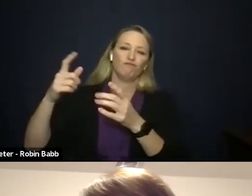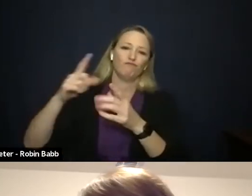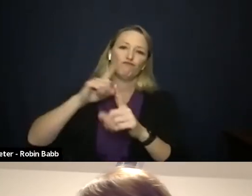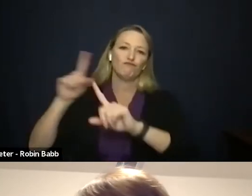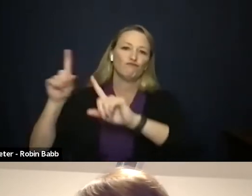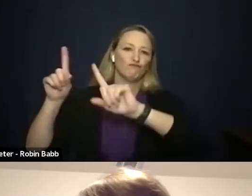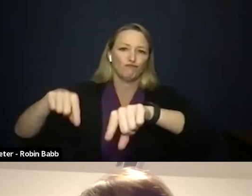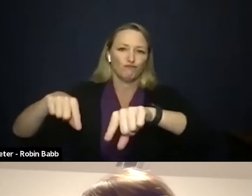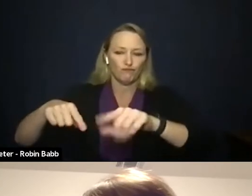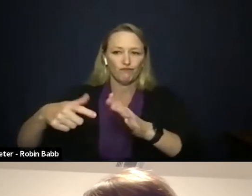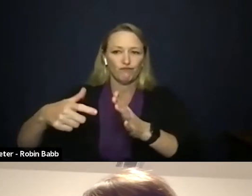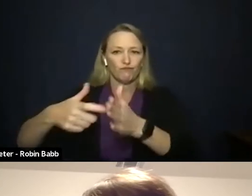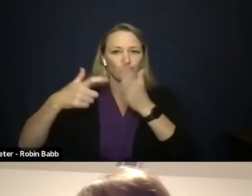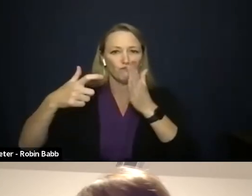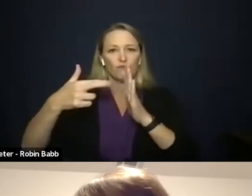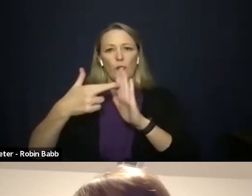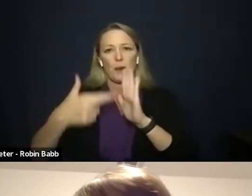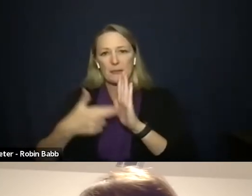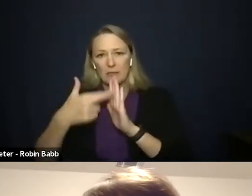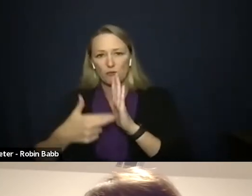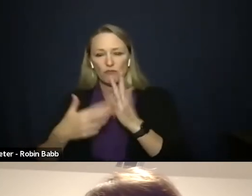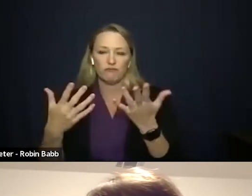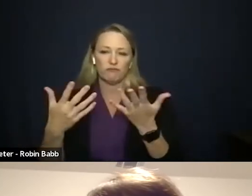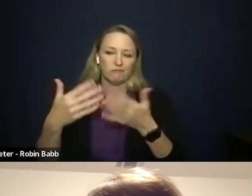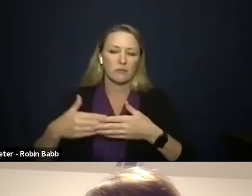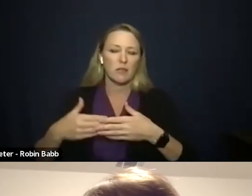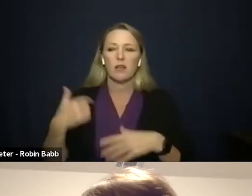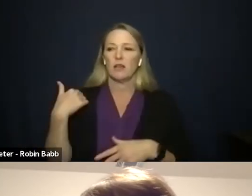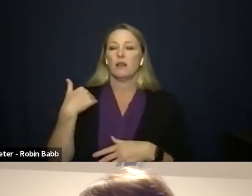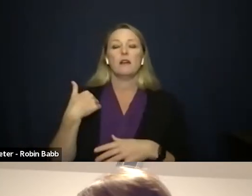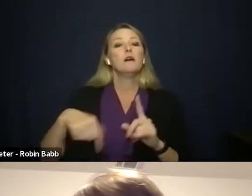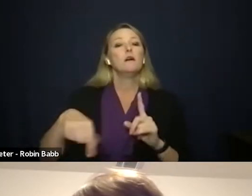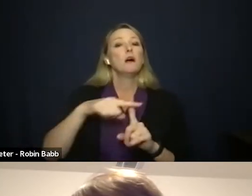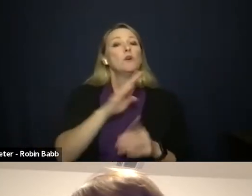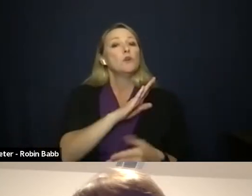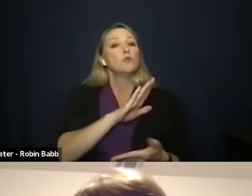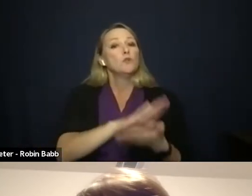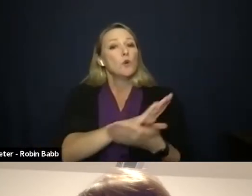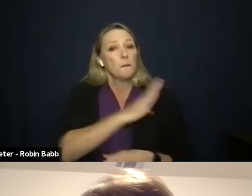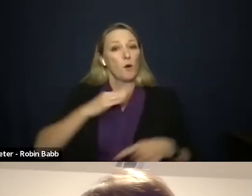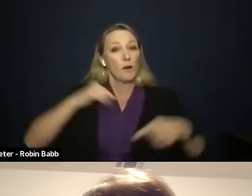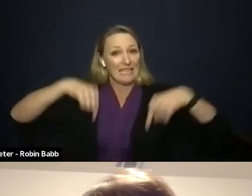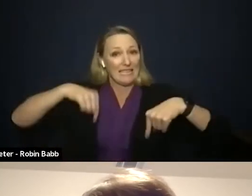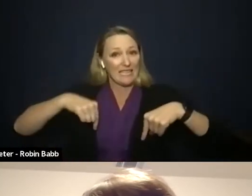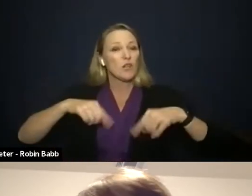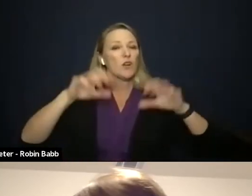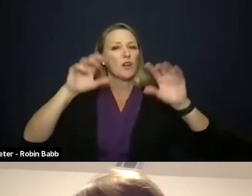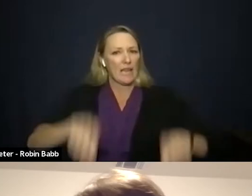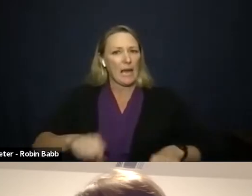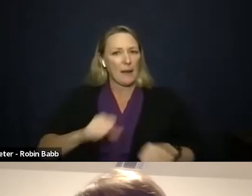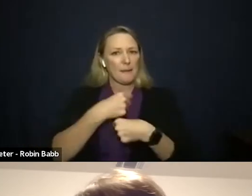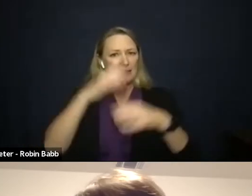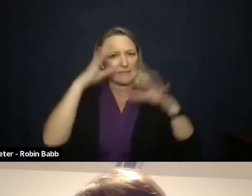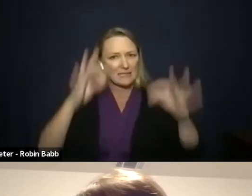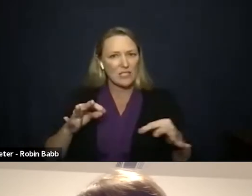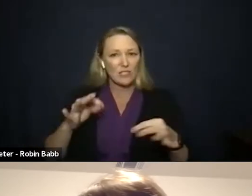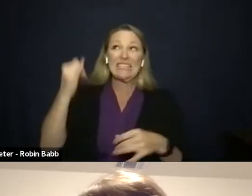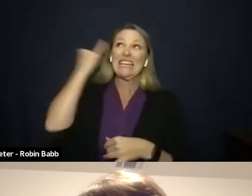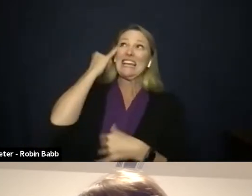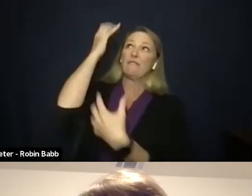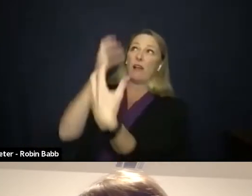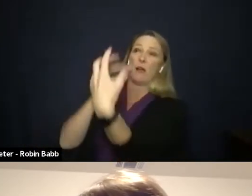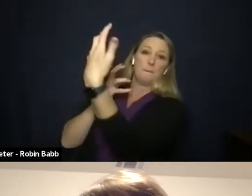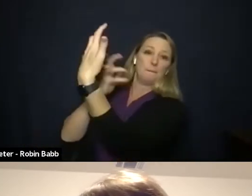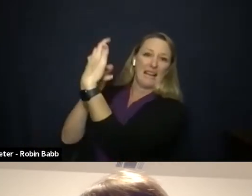and the school board continues to have as they always have the authority to make decisions for their districts in concert with the california